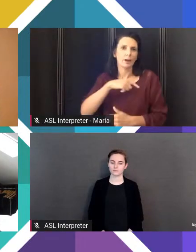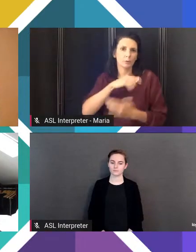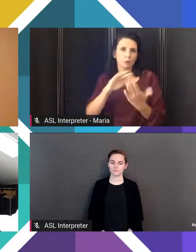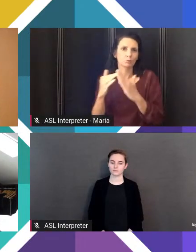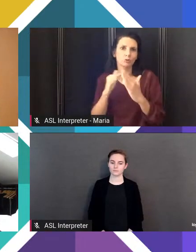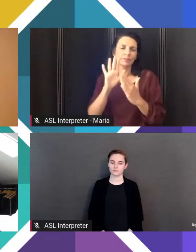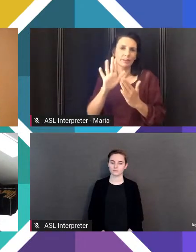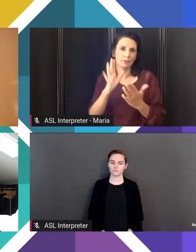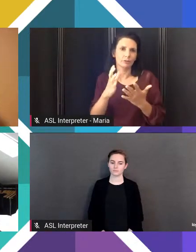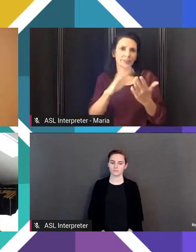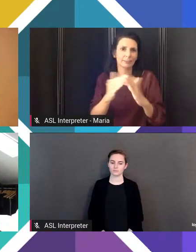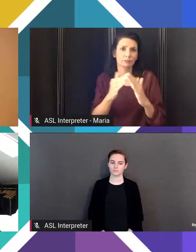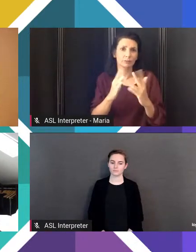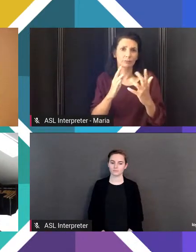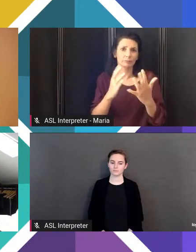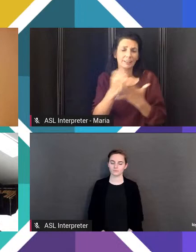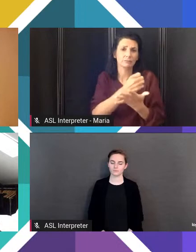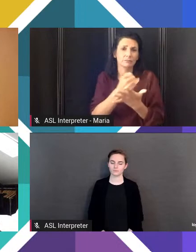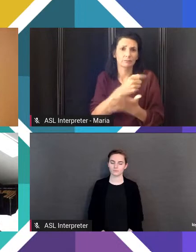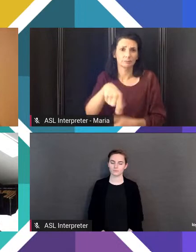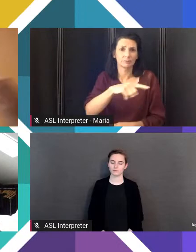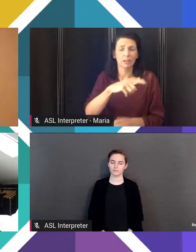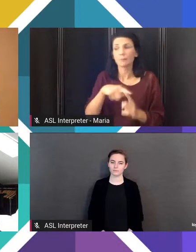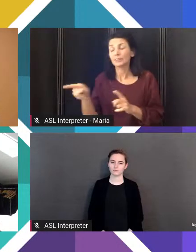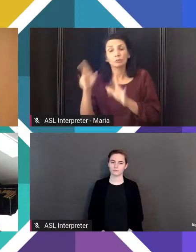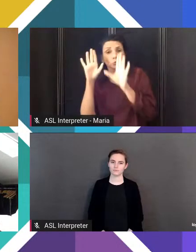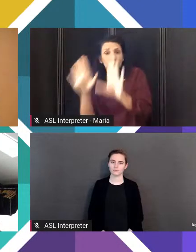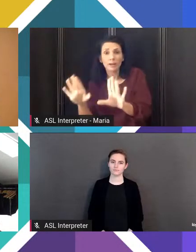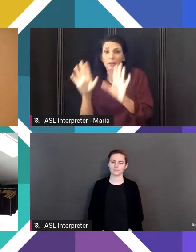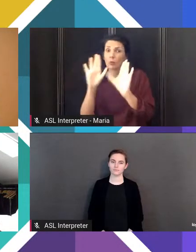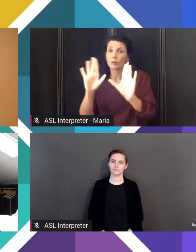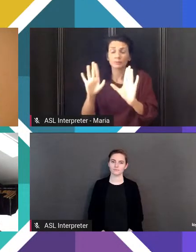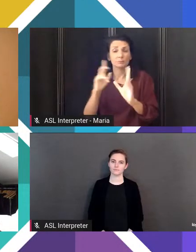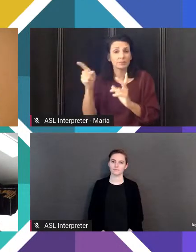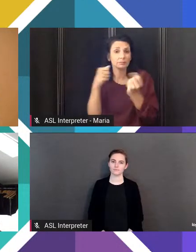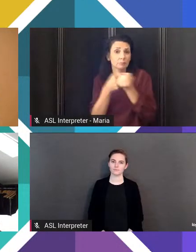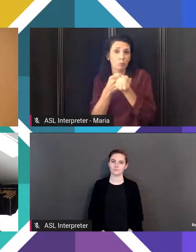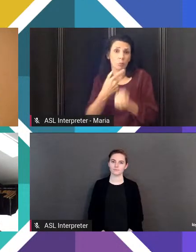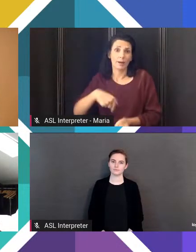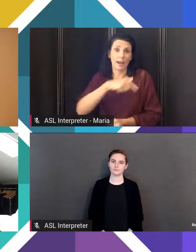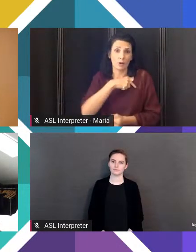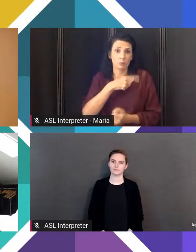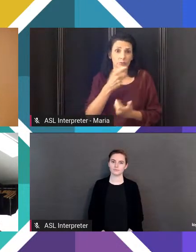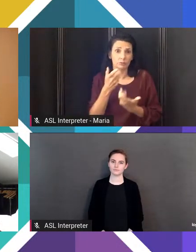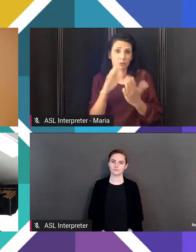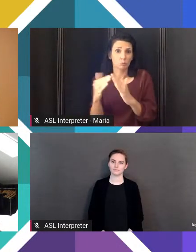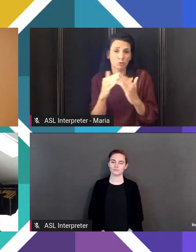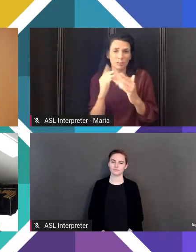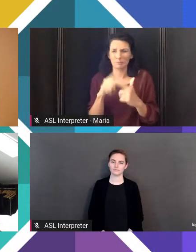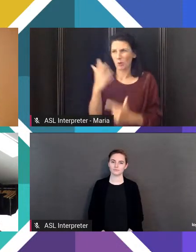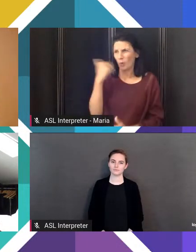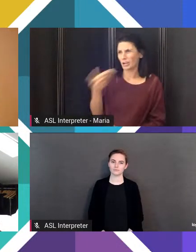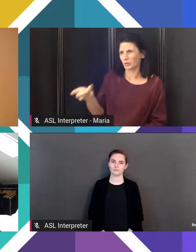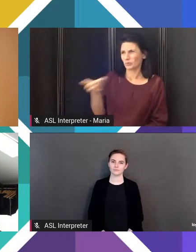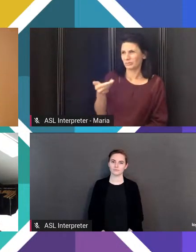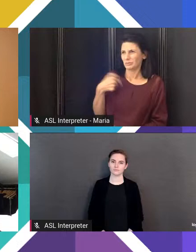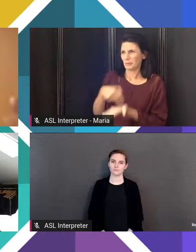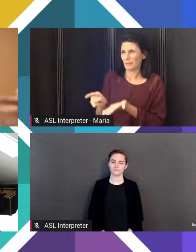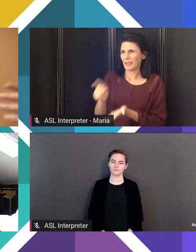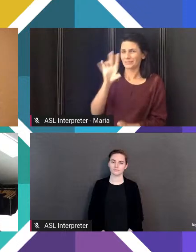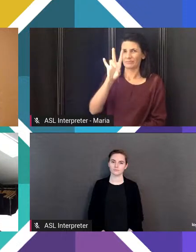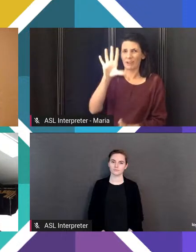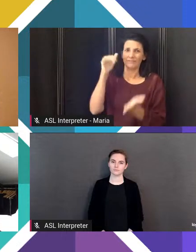amazing, they're awesome, they're great supporters of our community, but like, why are we paying Cyndi Lauper $75,000 to headline Pride? Why not